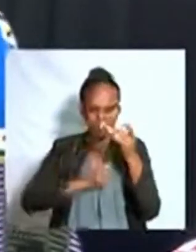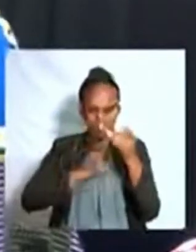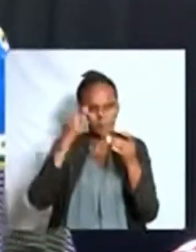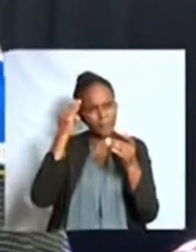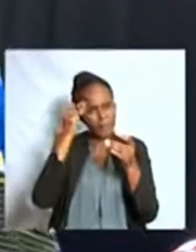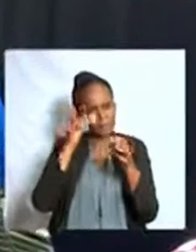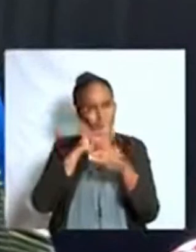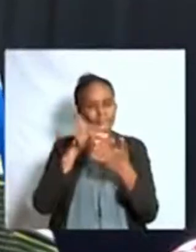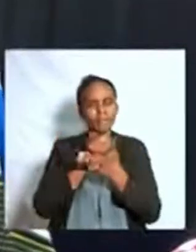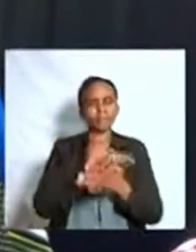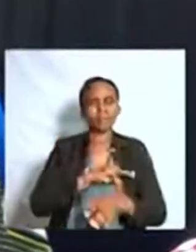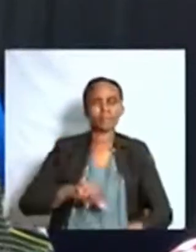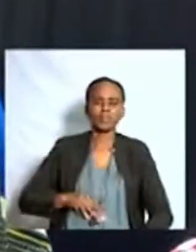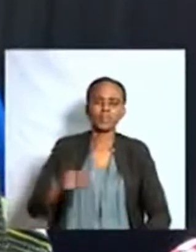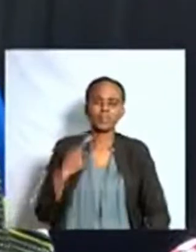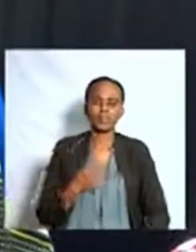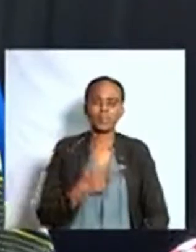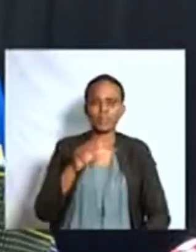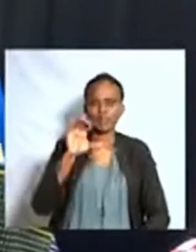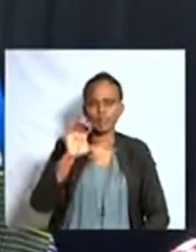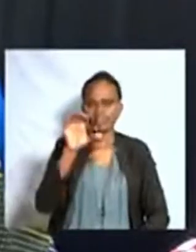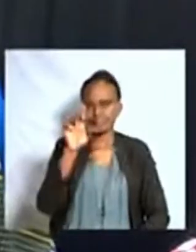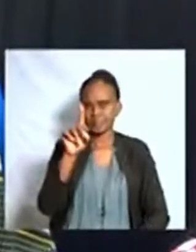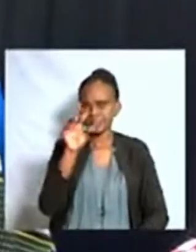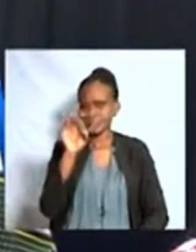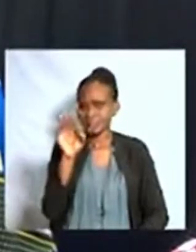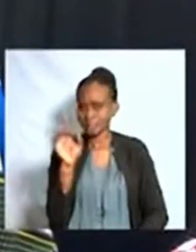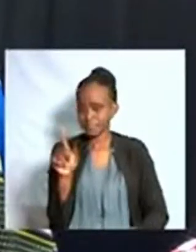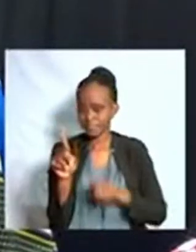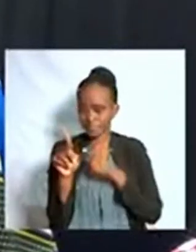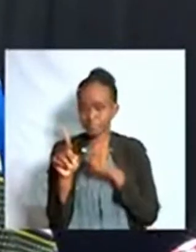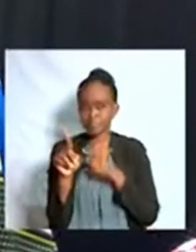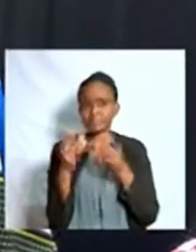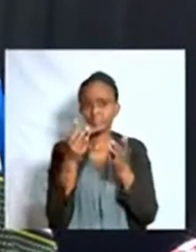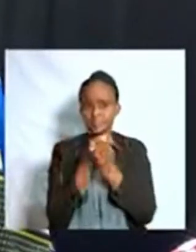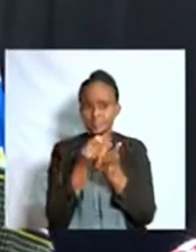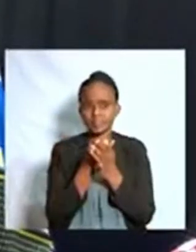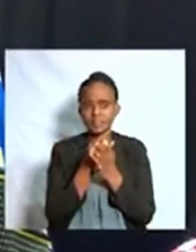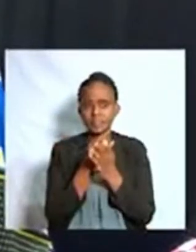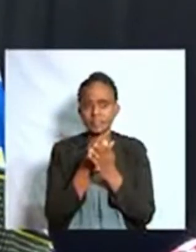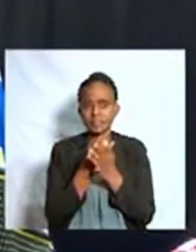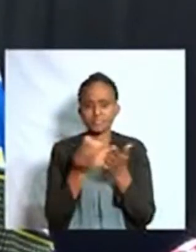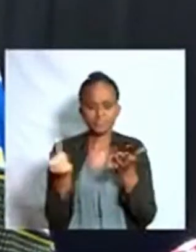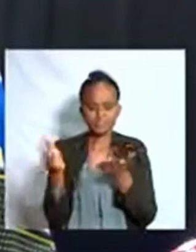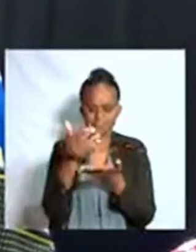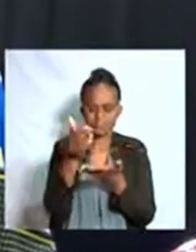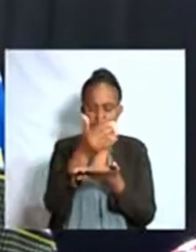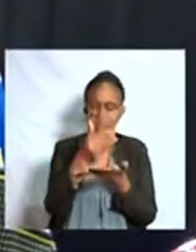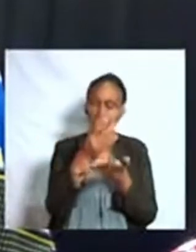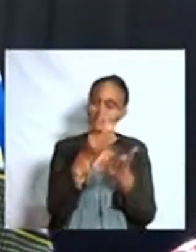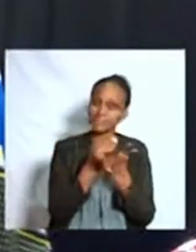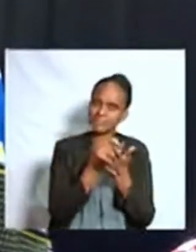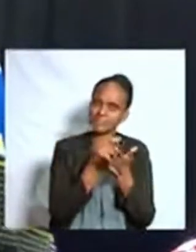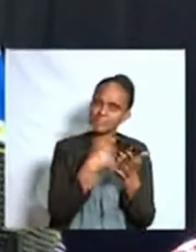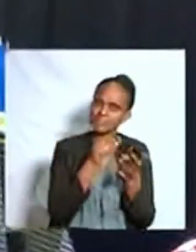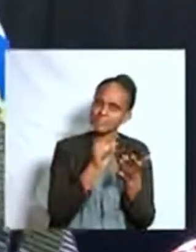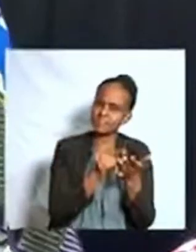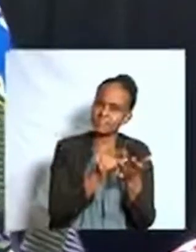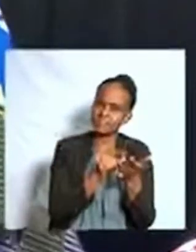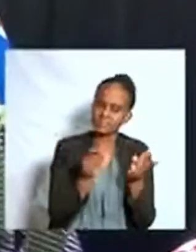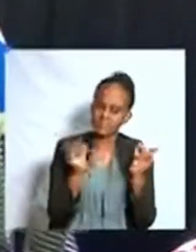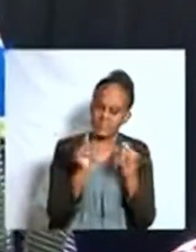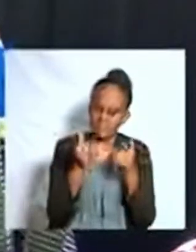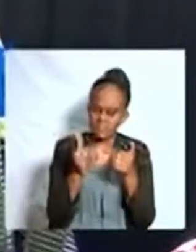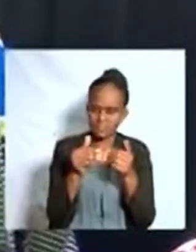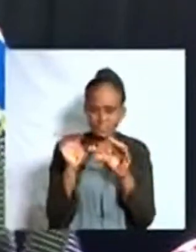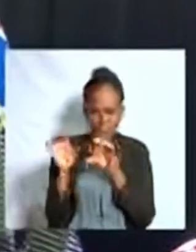are all members of parliament. The CDF, the CDF amounts when there's mobilization fund, and then when they